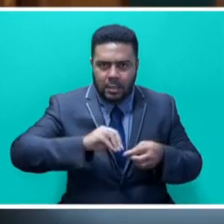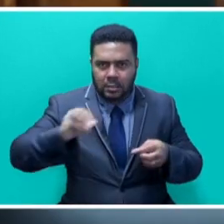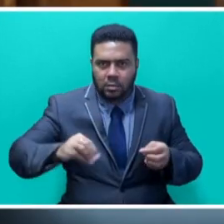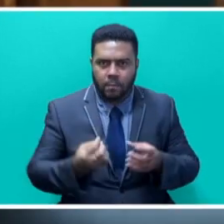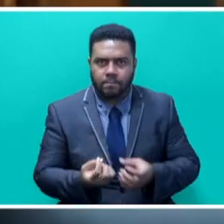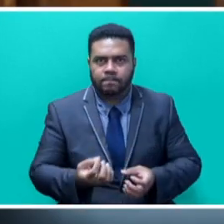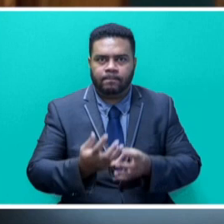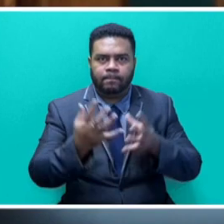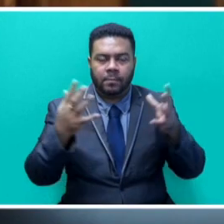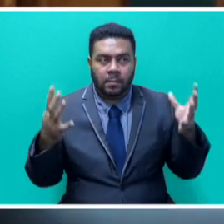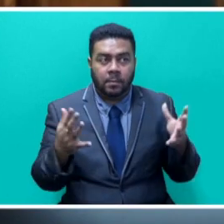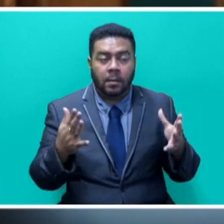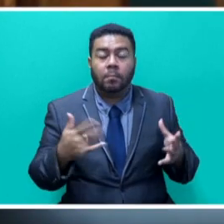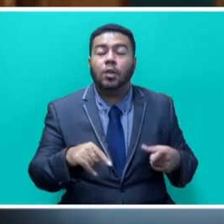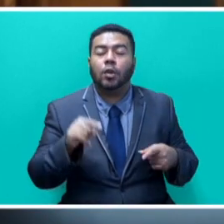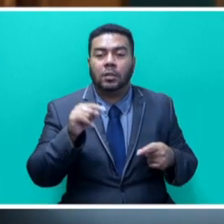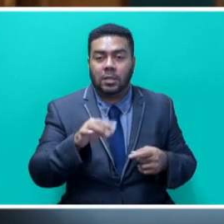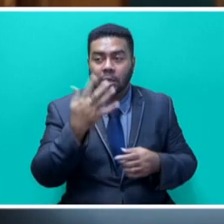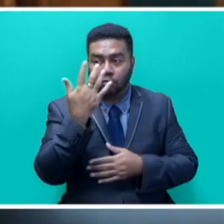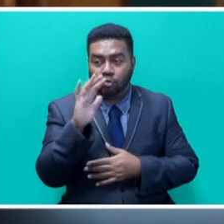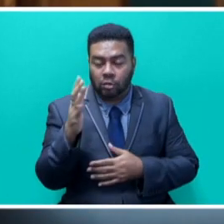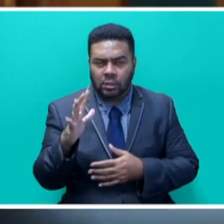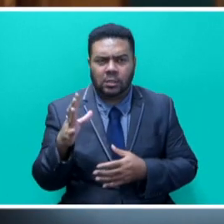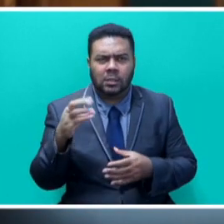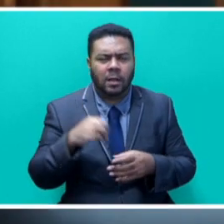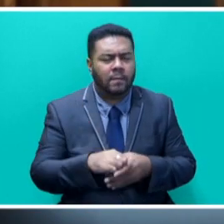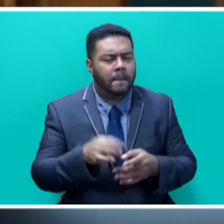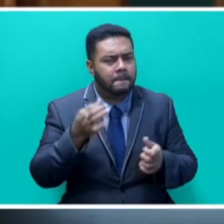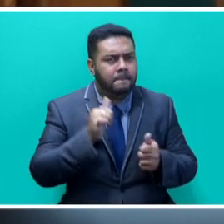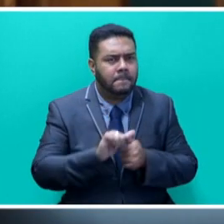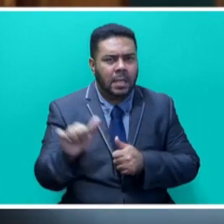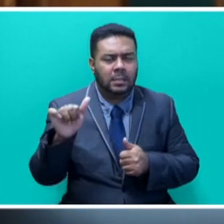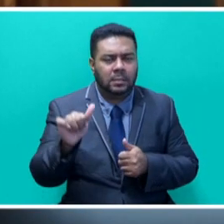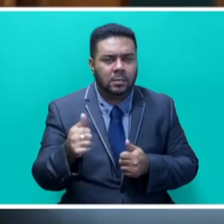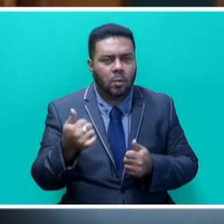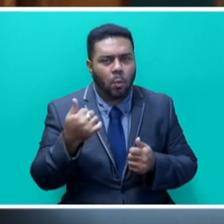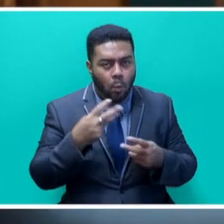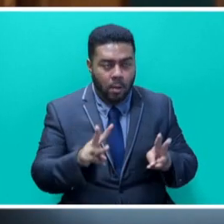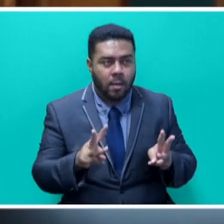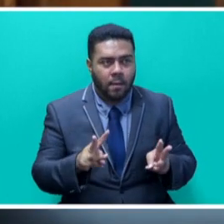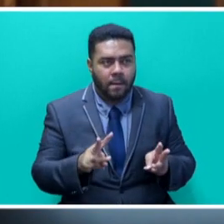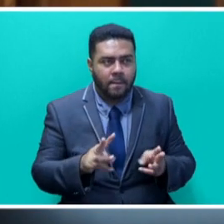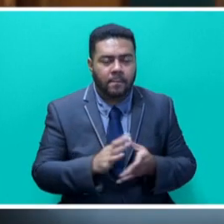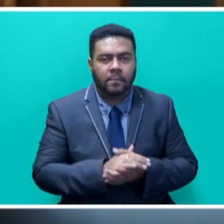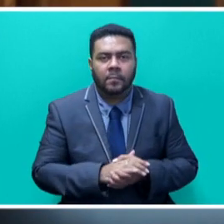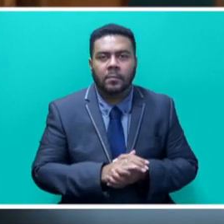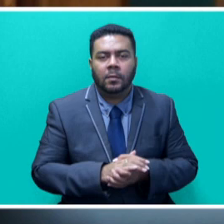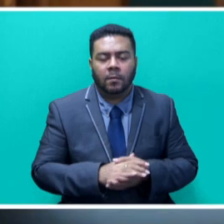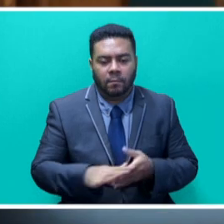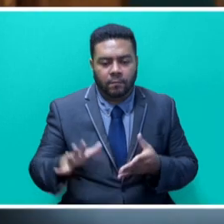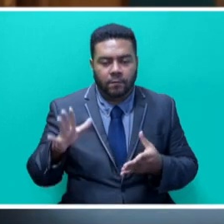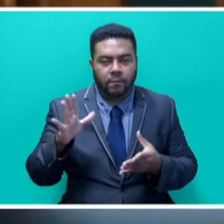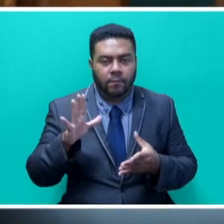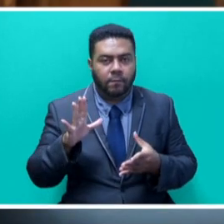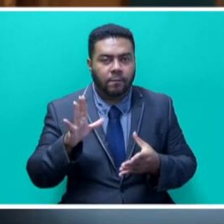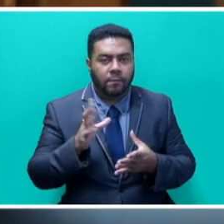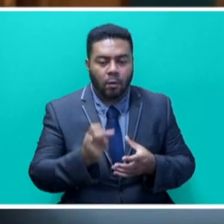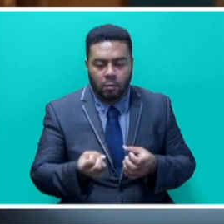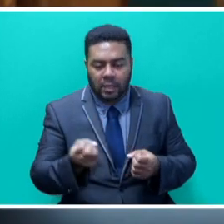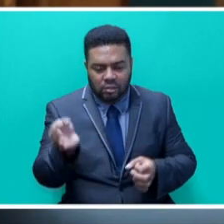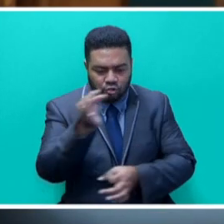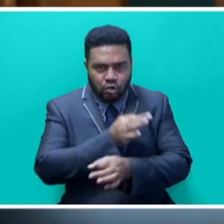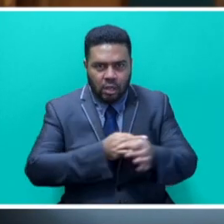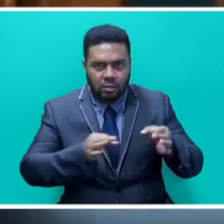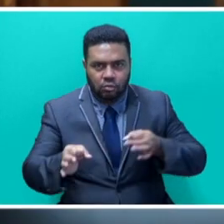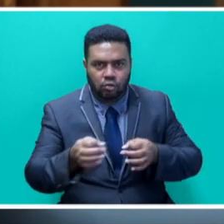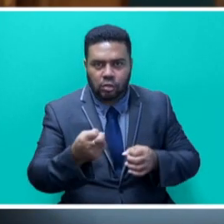trees are scientifically proven to be among the best nature-based solutions for capturing carbon. Fiji's tree